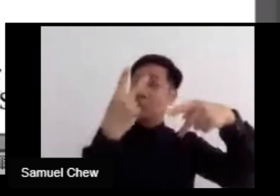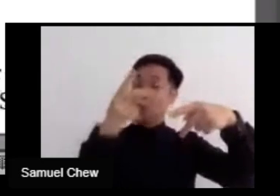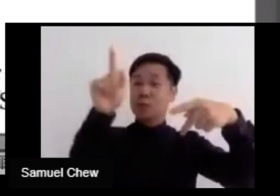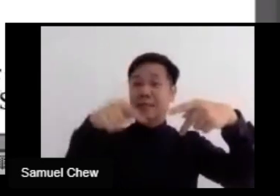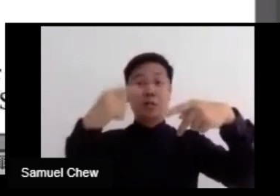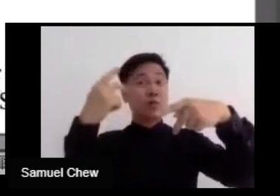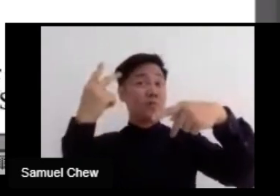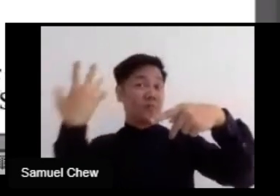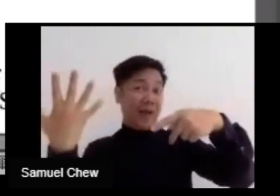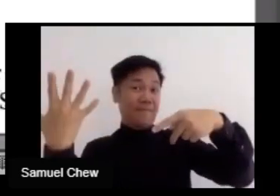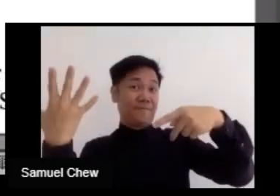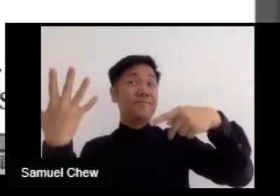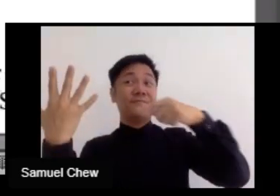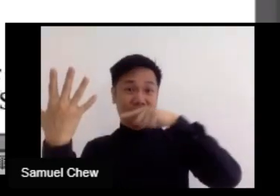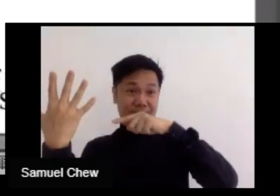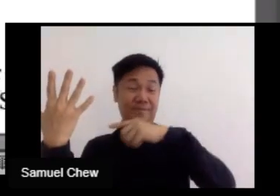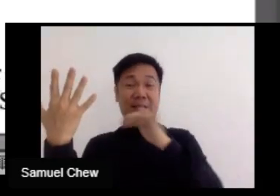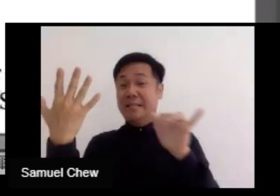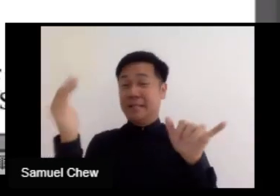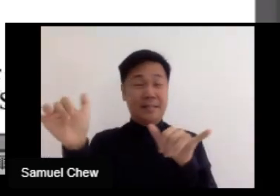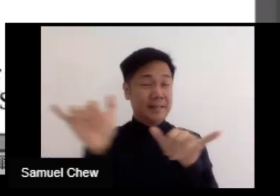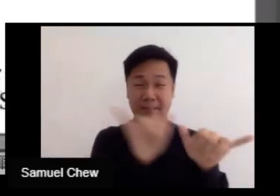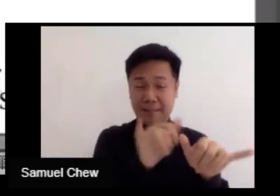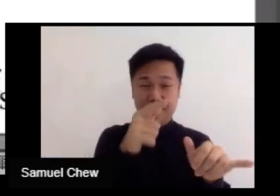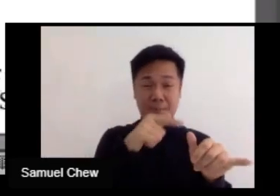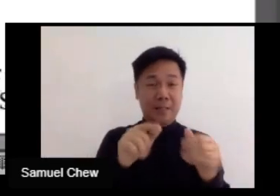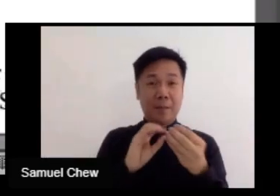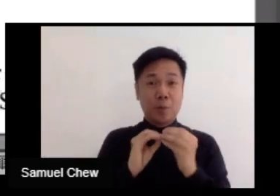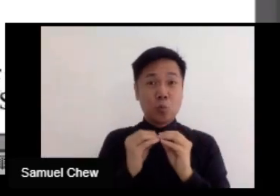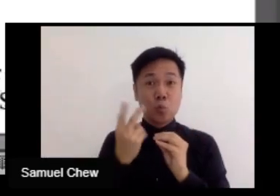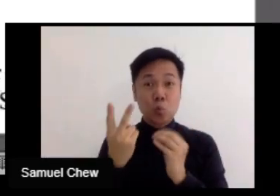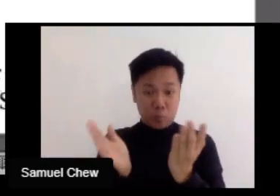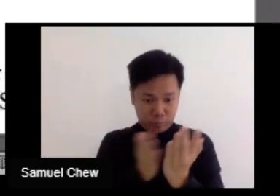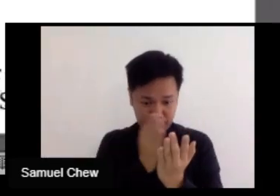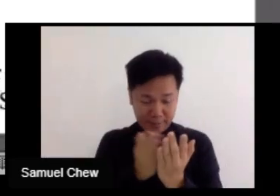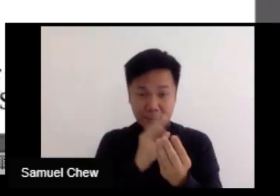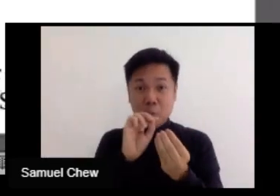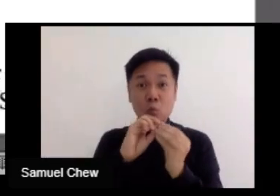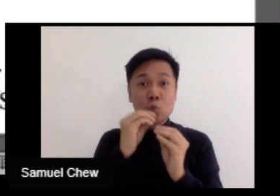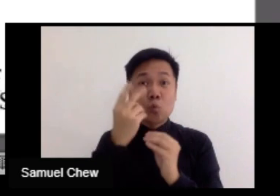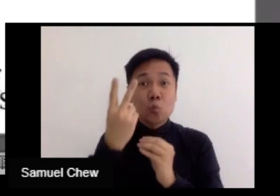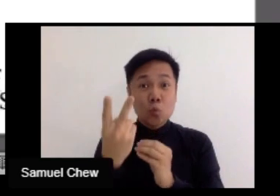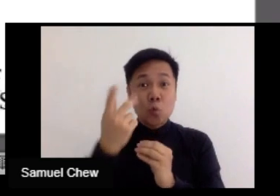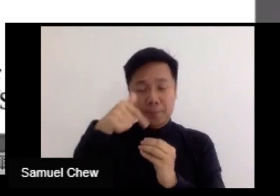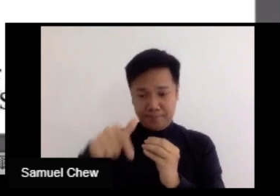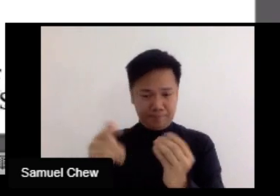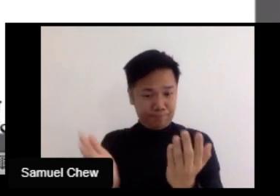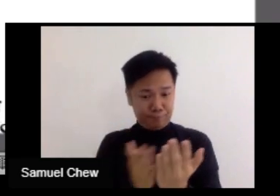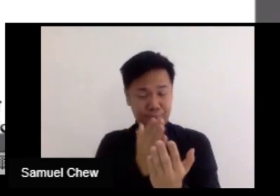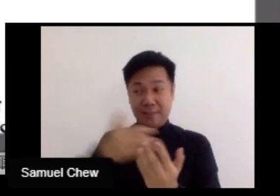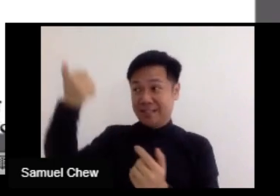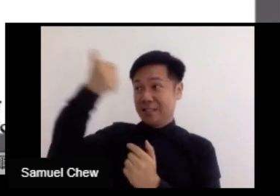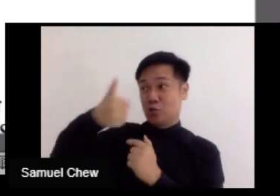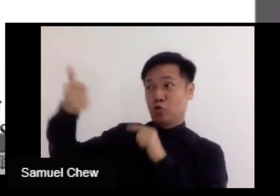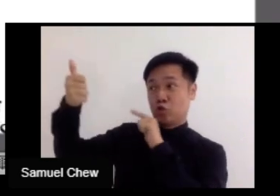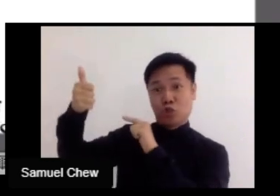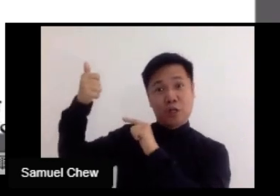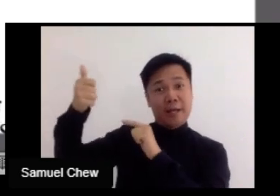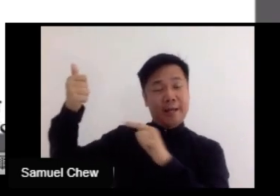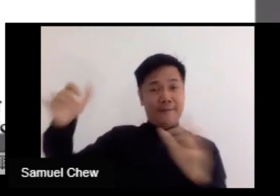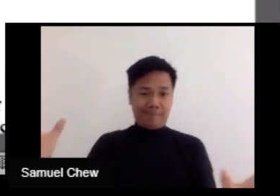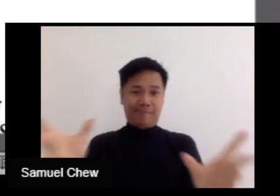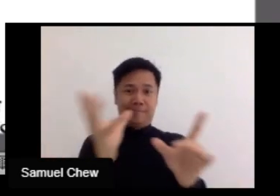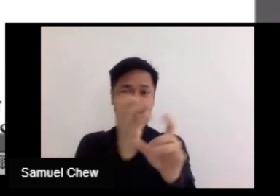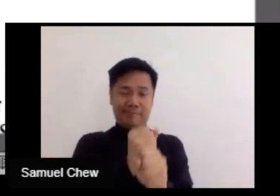SCAP/APPC/2018/5. First, on the page 2, the chair's summary is mentioned in the decision page,